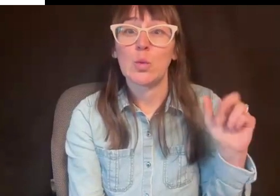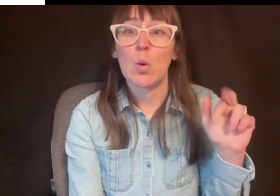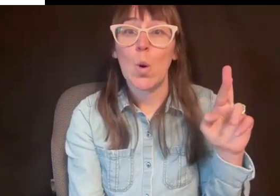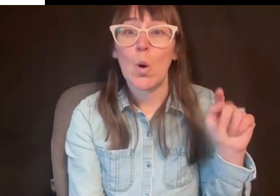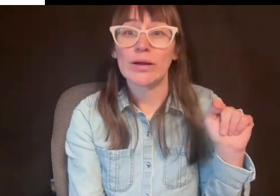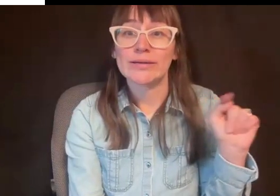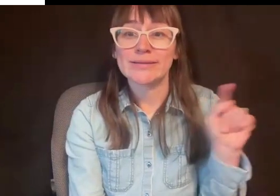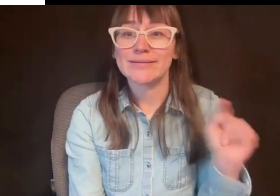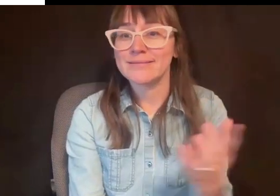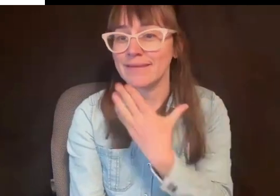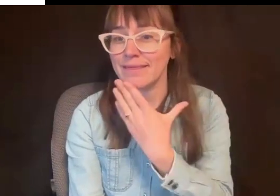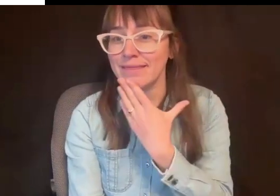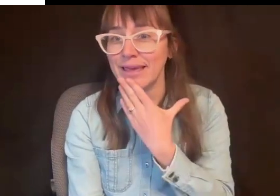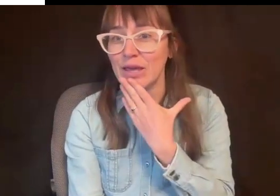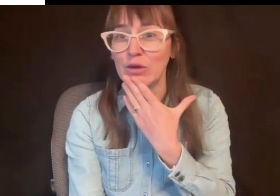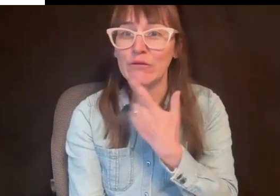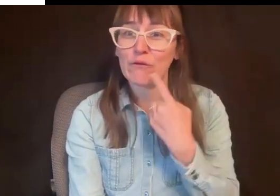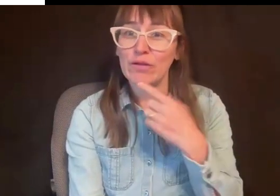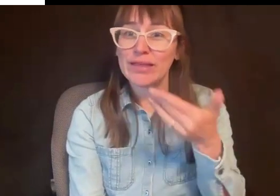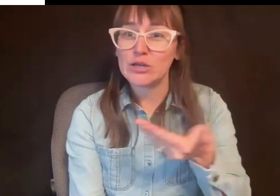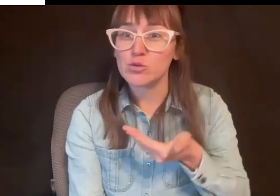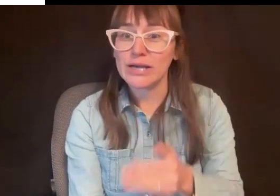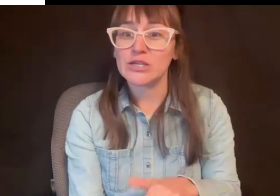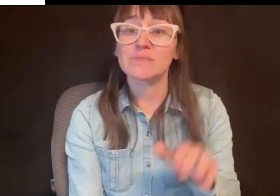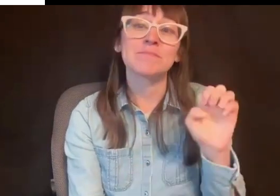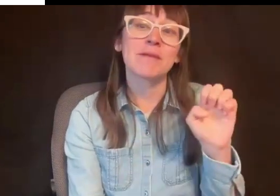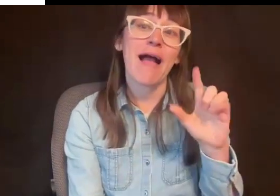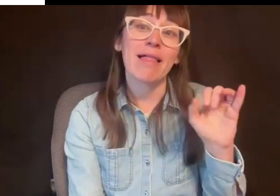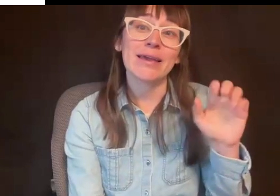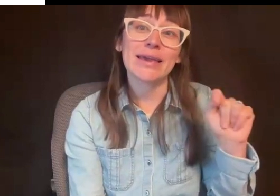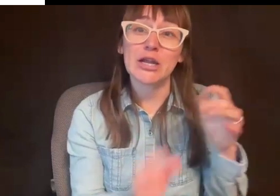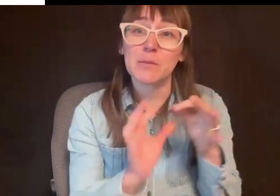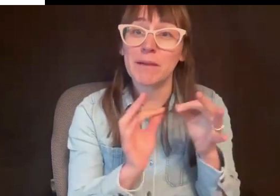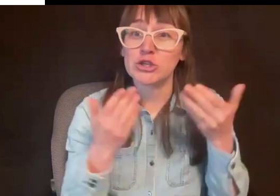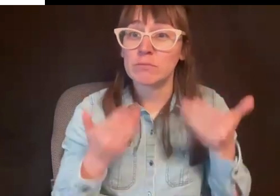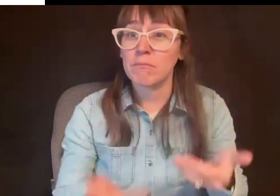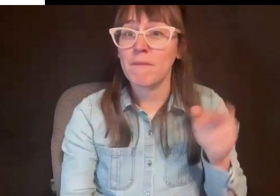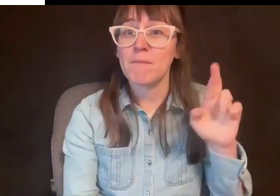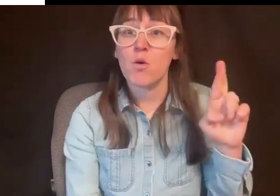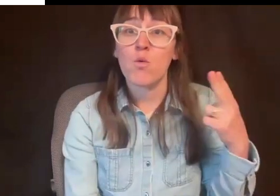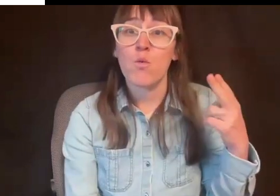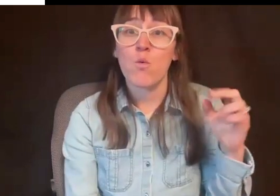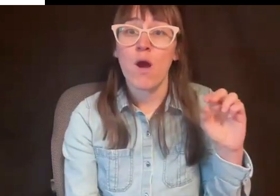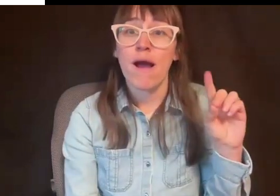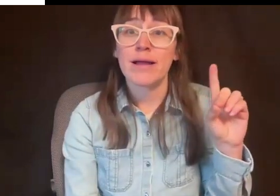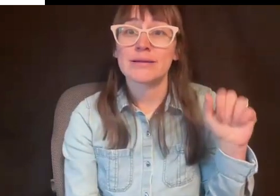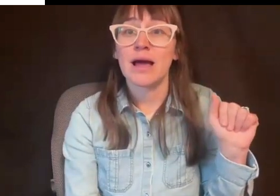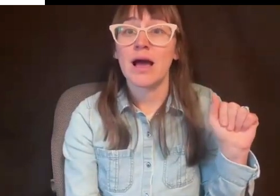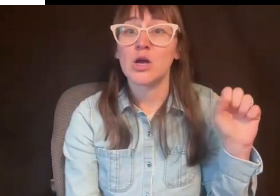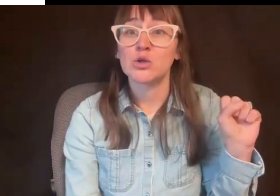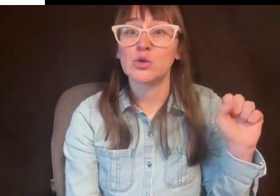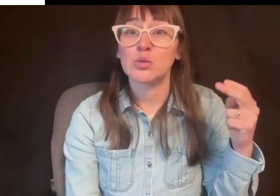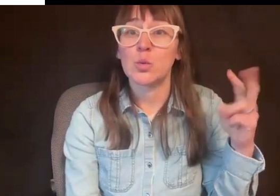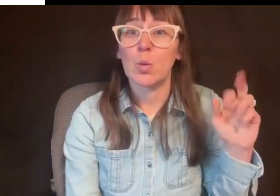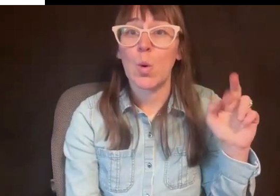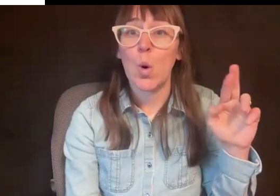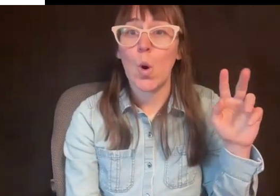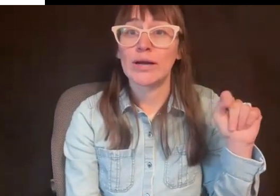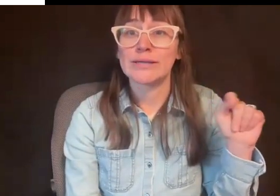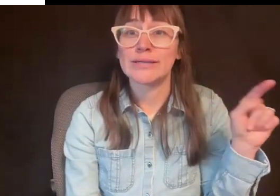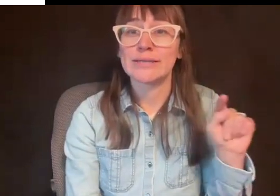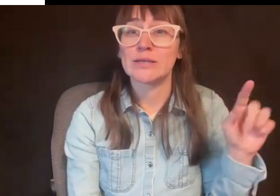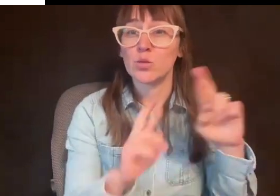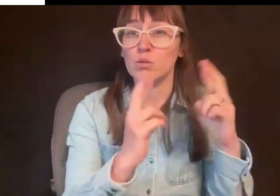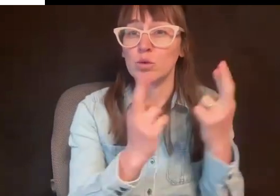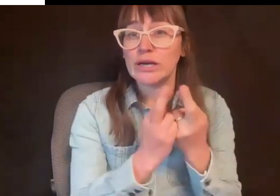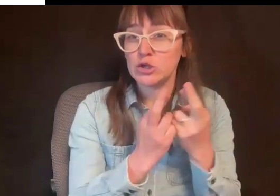Appreciate that introduction. As Elliot mentioned, I am Rhonda Schwartz. I am a regional administrator with ACL in our